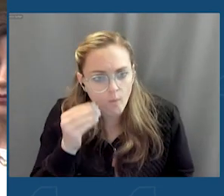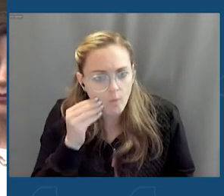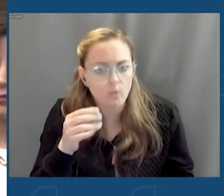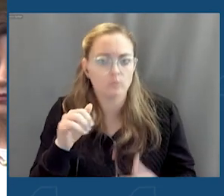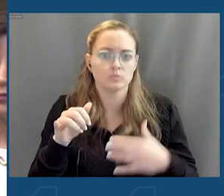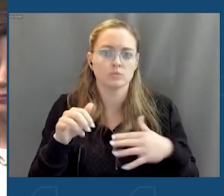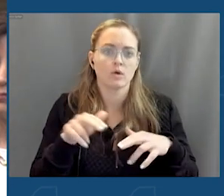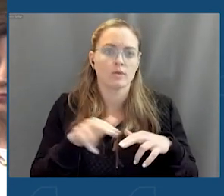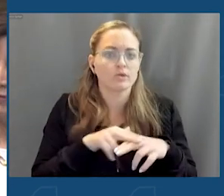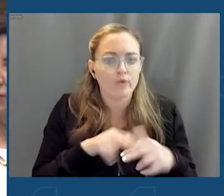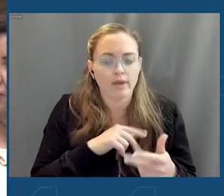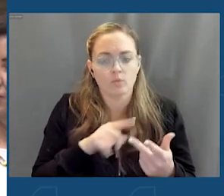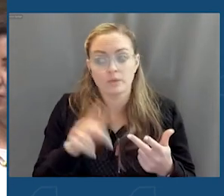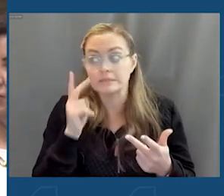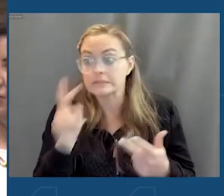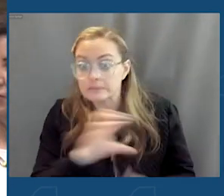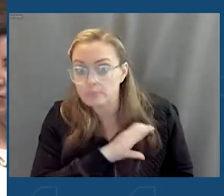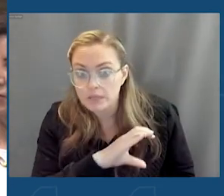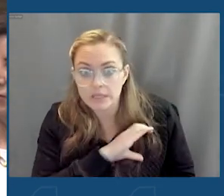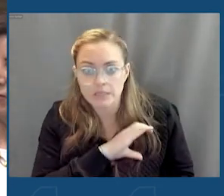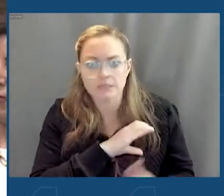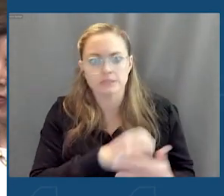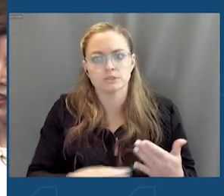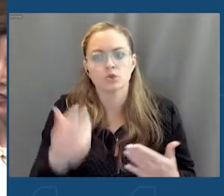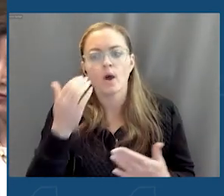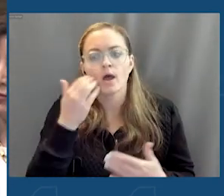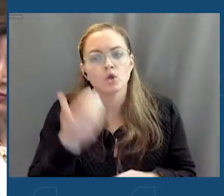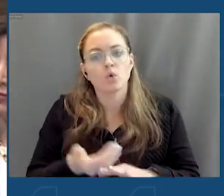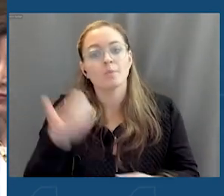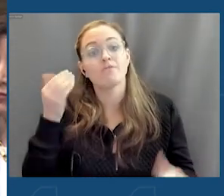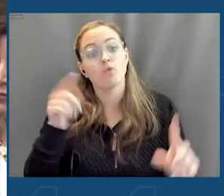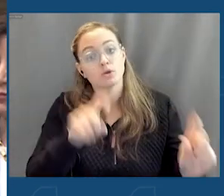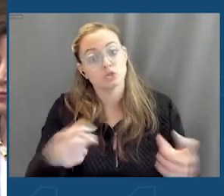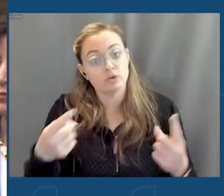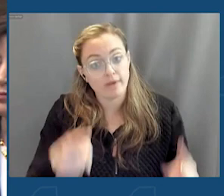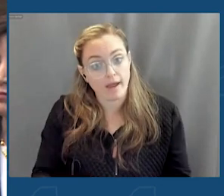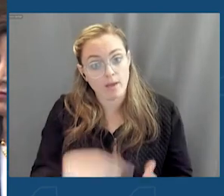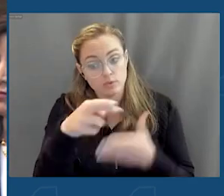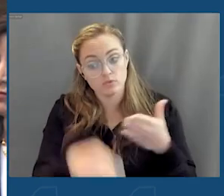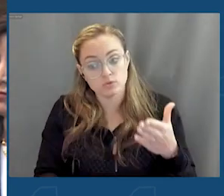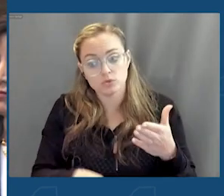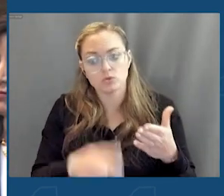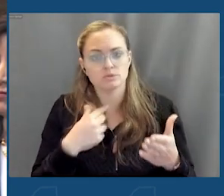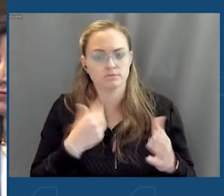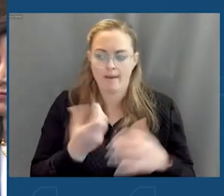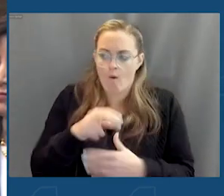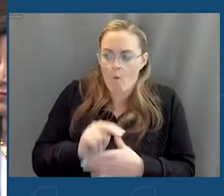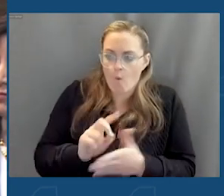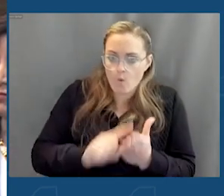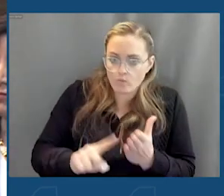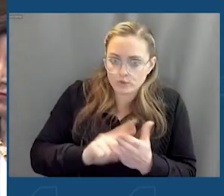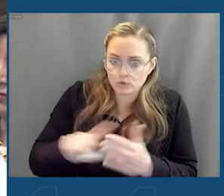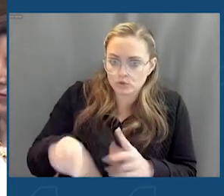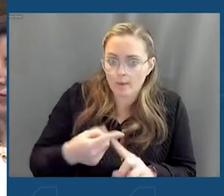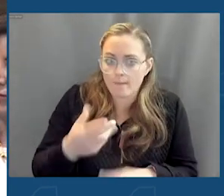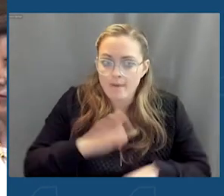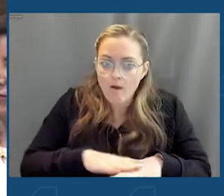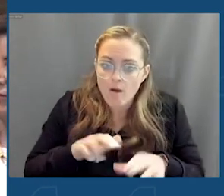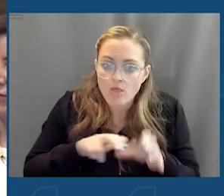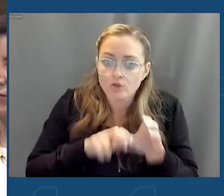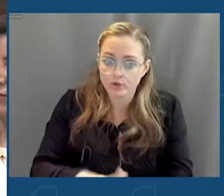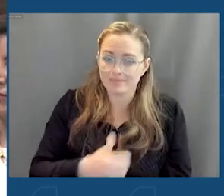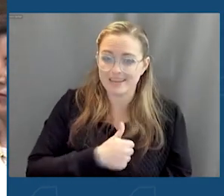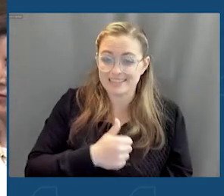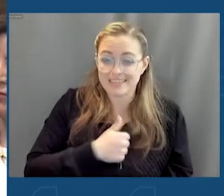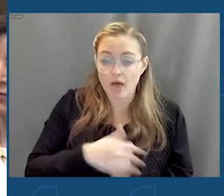police officers. So I knew prior to the survey coming out, because I did my own survey of being on this system, speaking